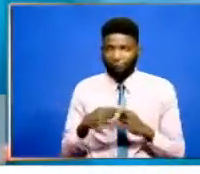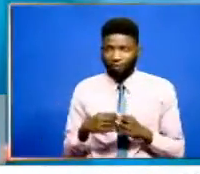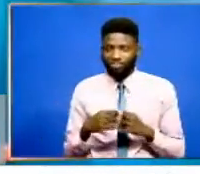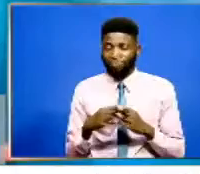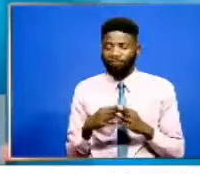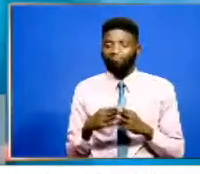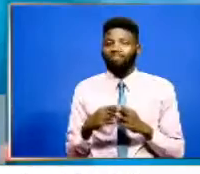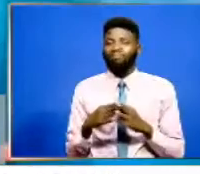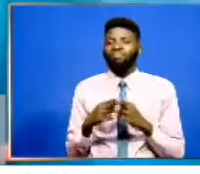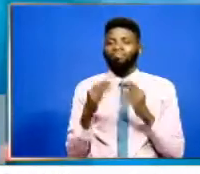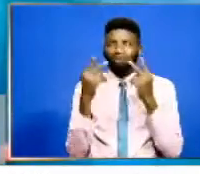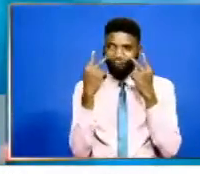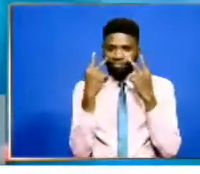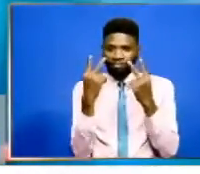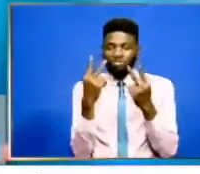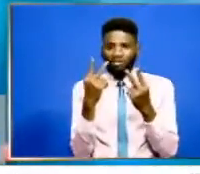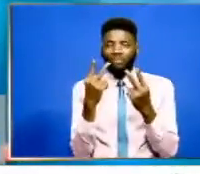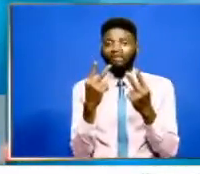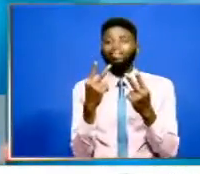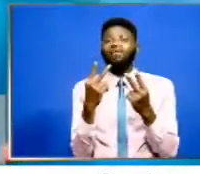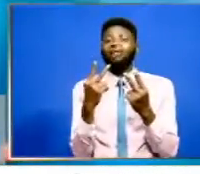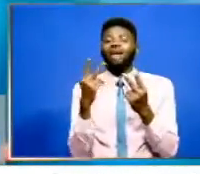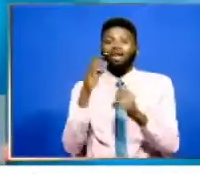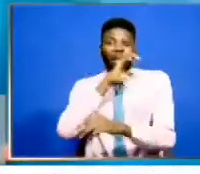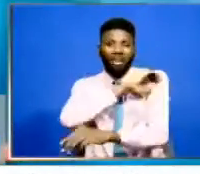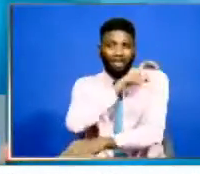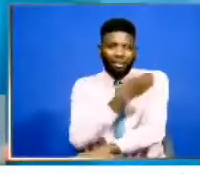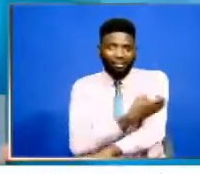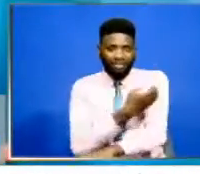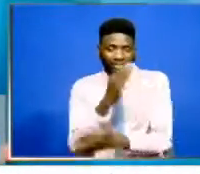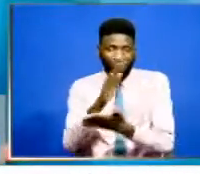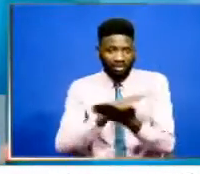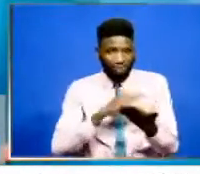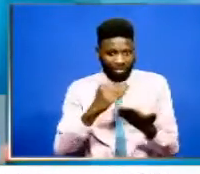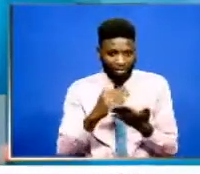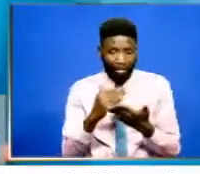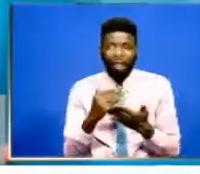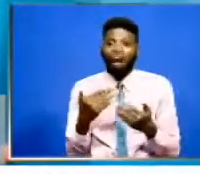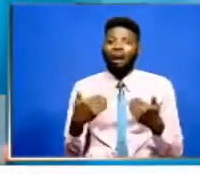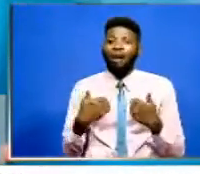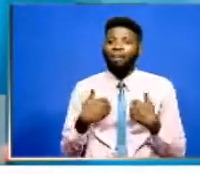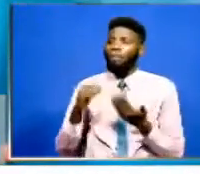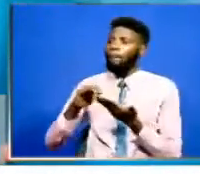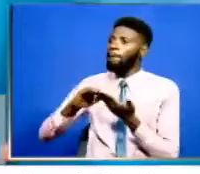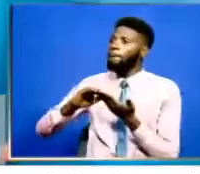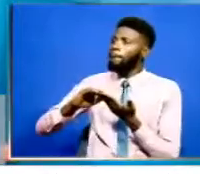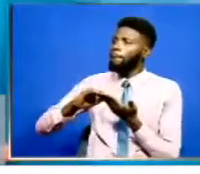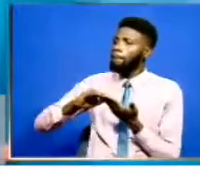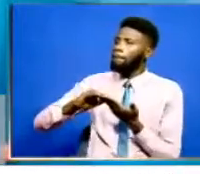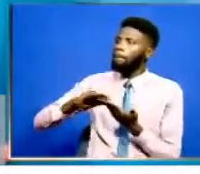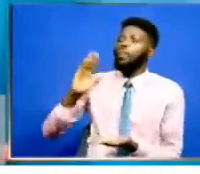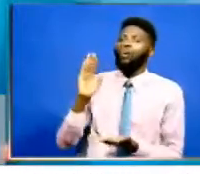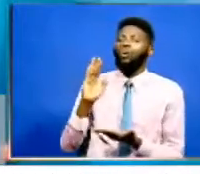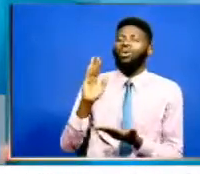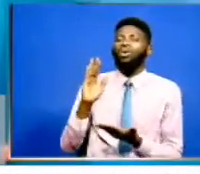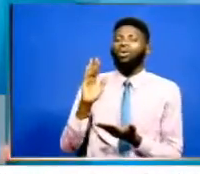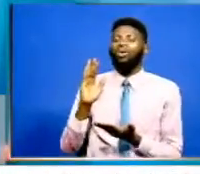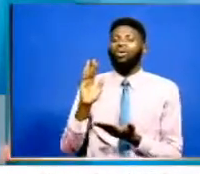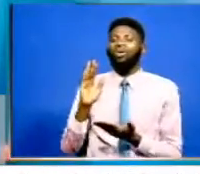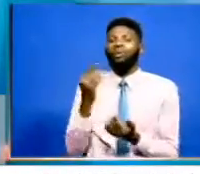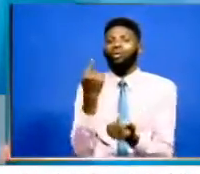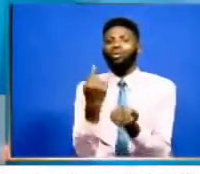Looking at the sector of energy, there are more innovative cookstoves in some